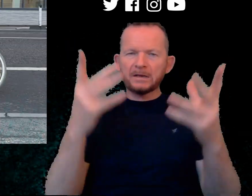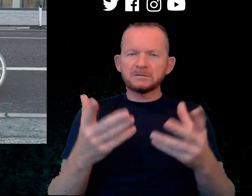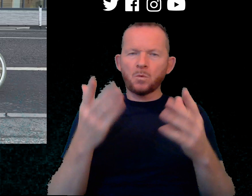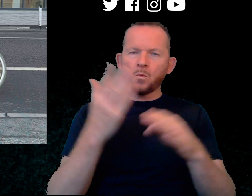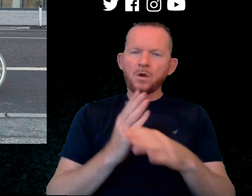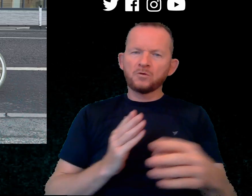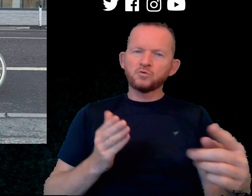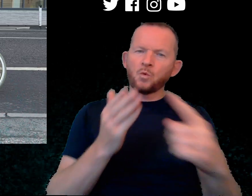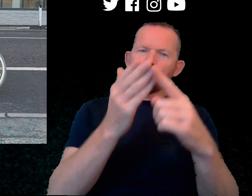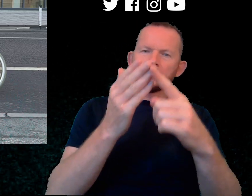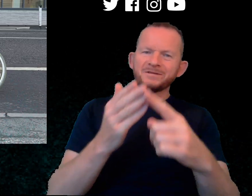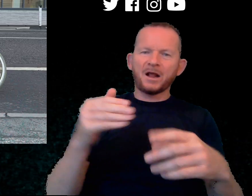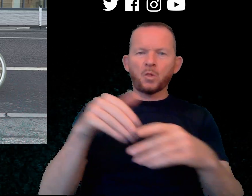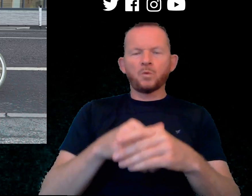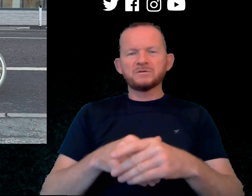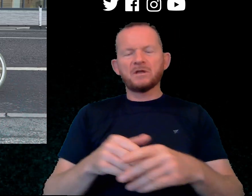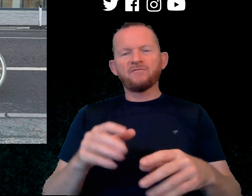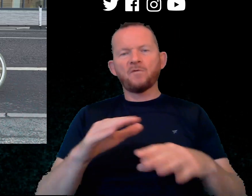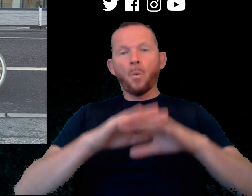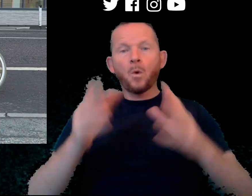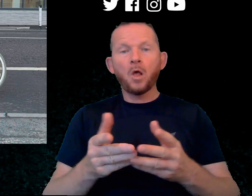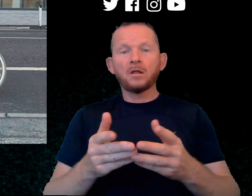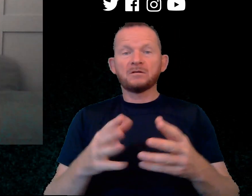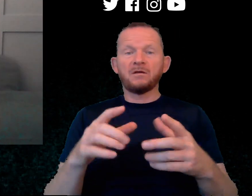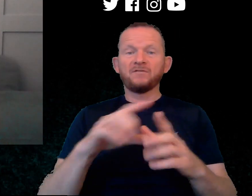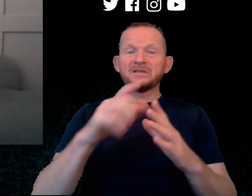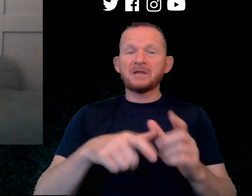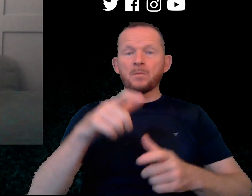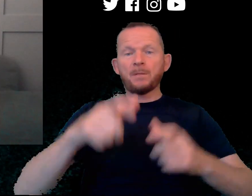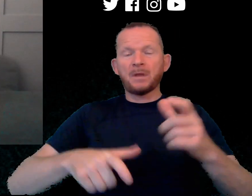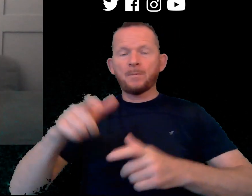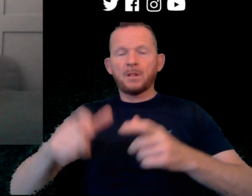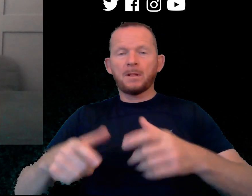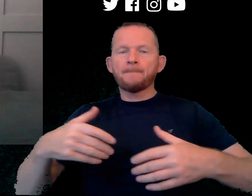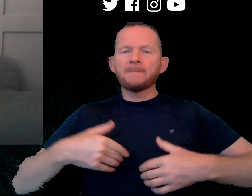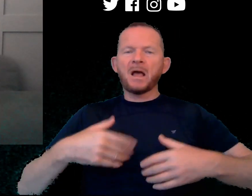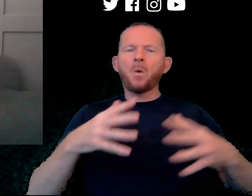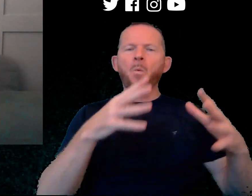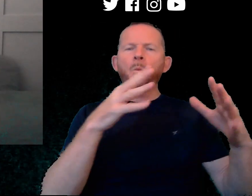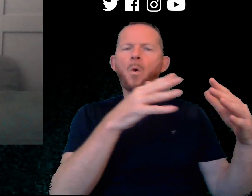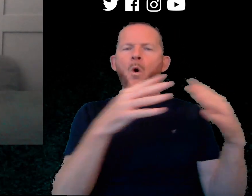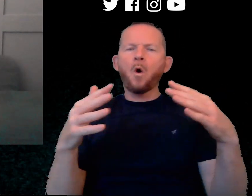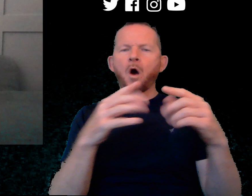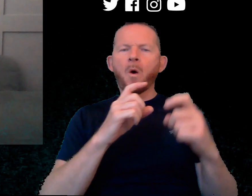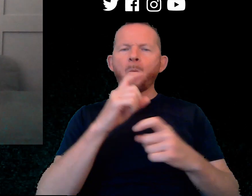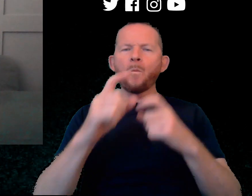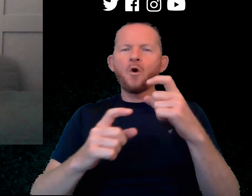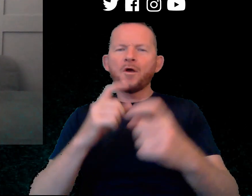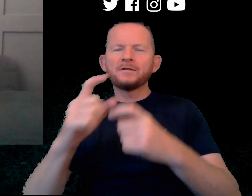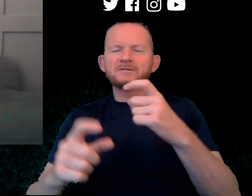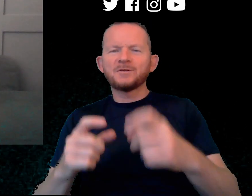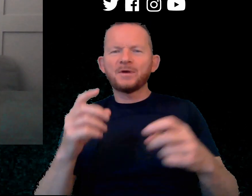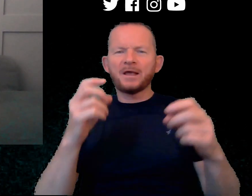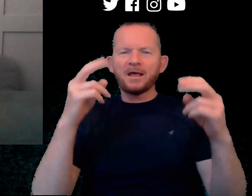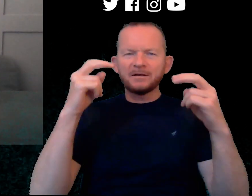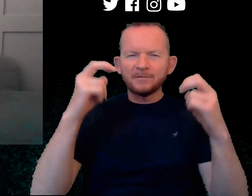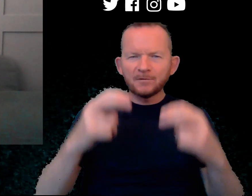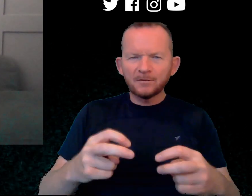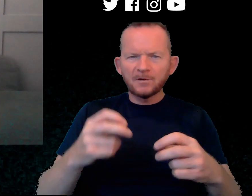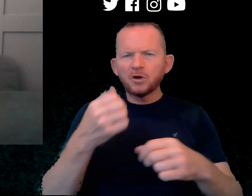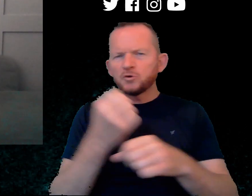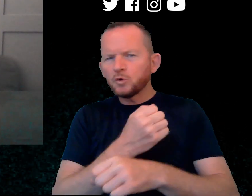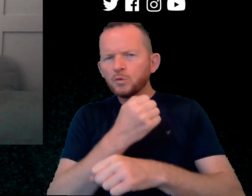work towards an inclusive world for disabled people. And this is my War on Words series, where we're exploring the don'ts, the do's